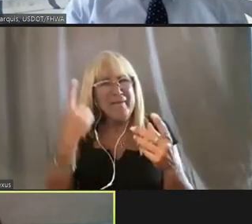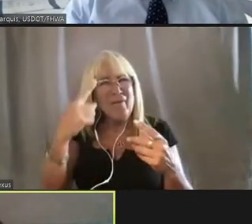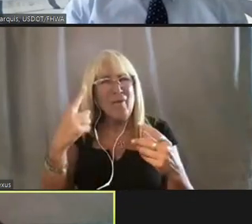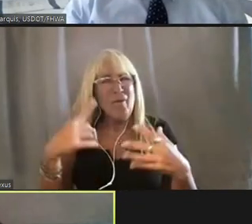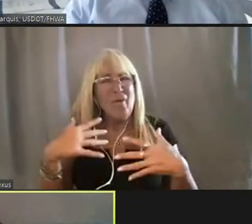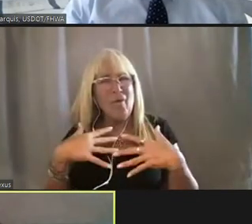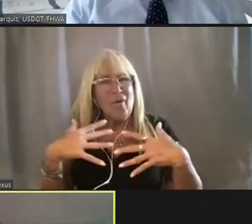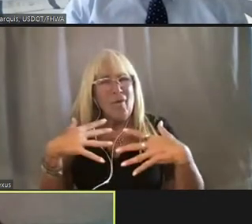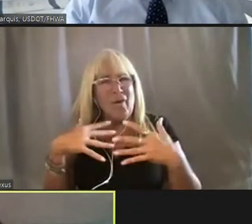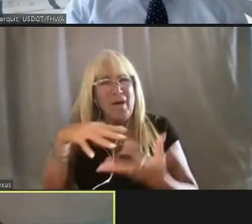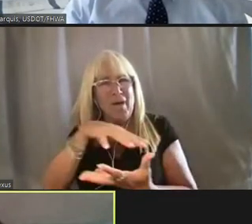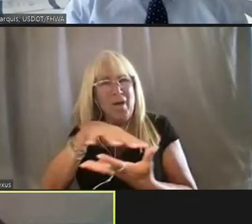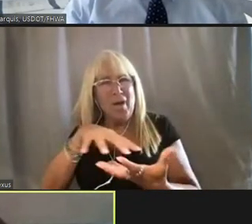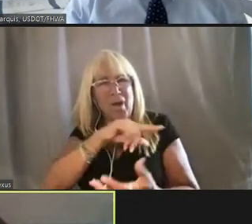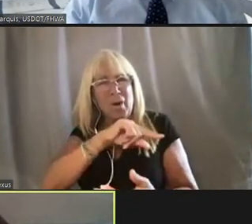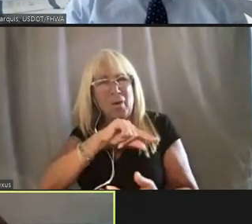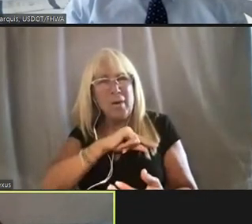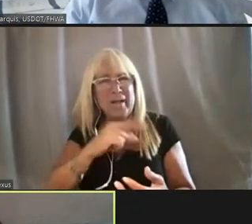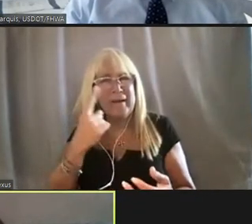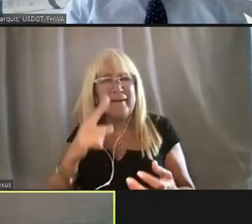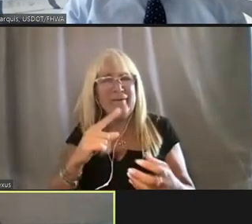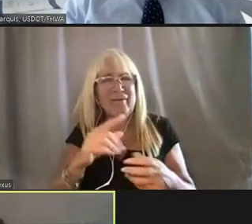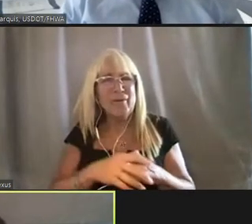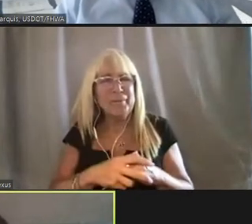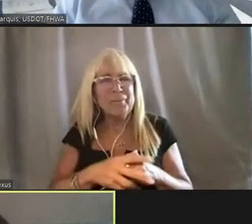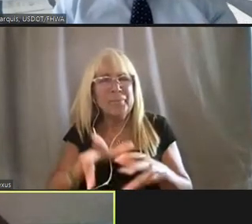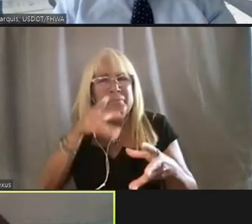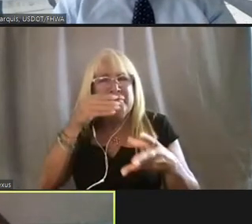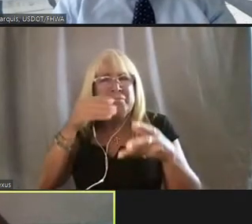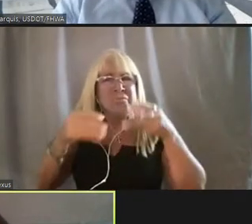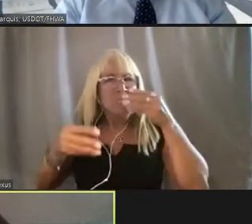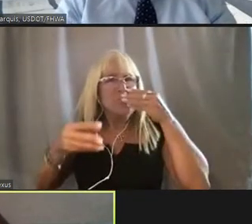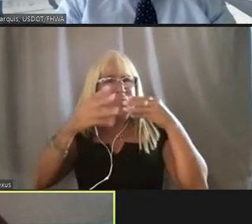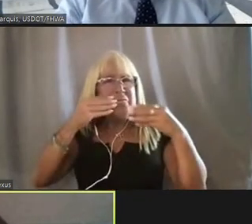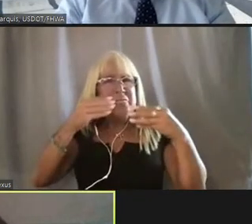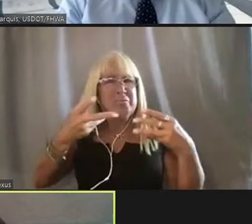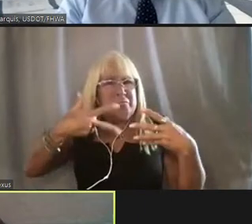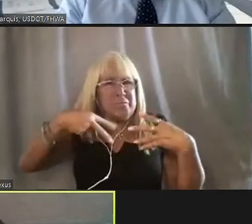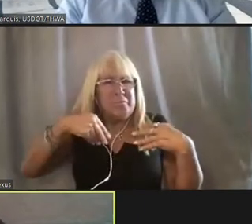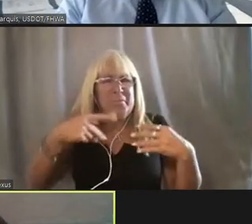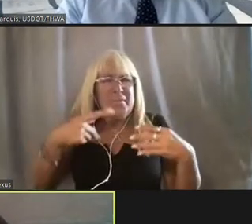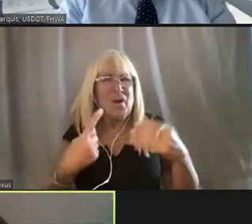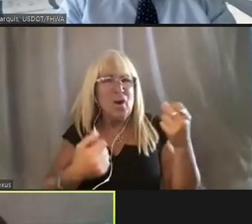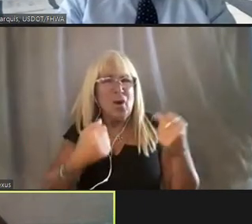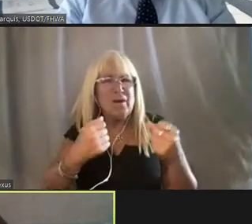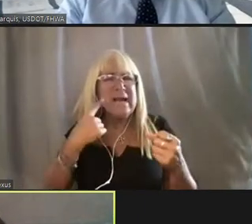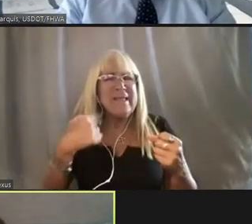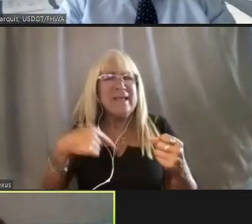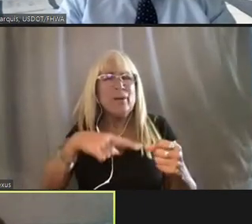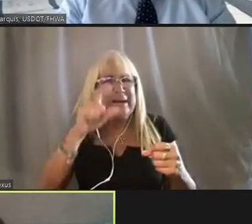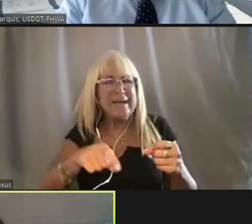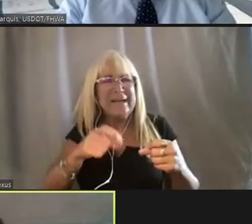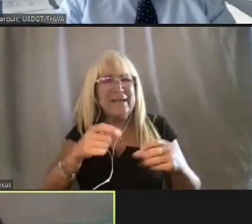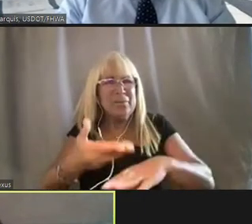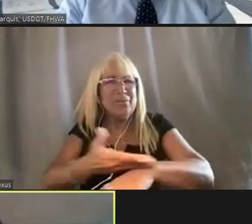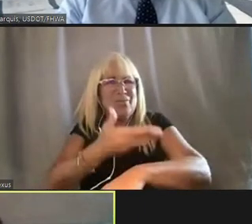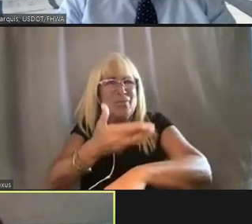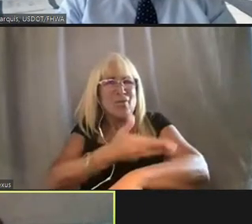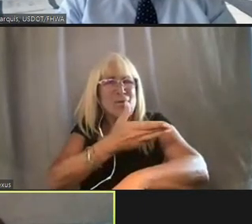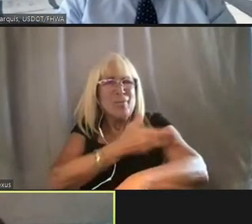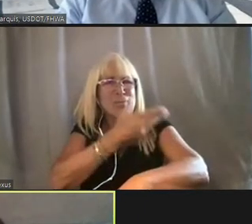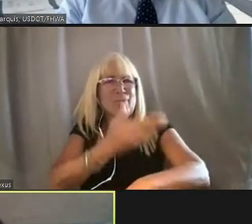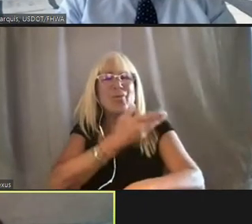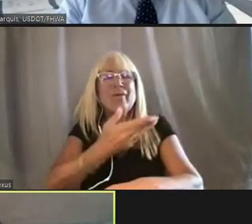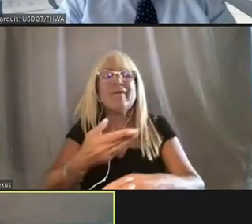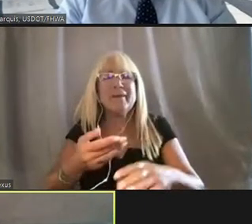a congestion problem I don't think we should be attacking cars I think we should be enhancing public transit and bike infrastructure and I